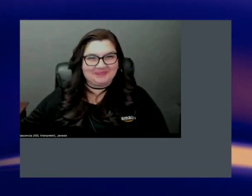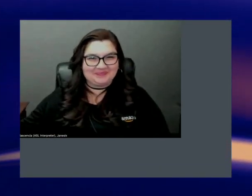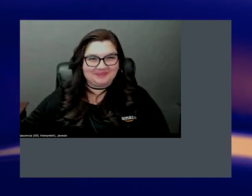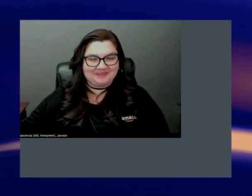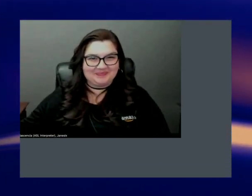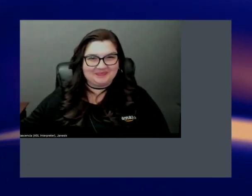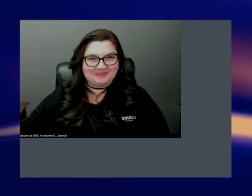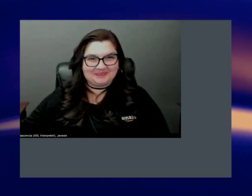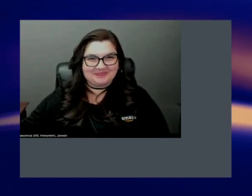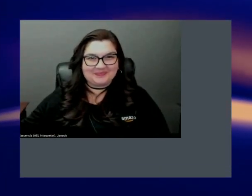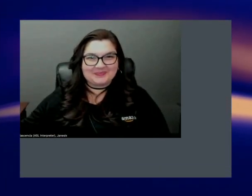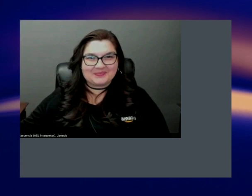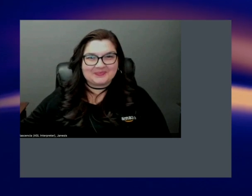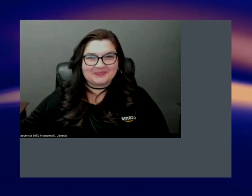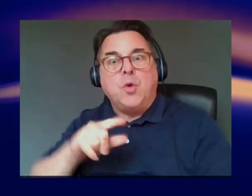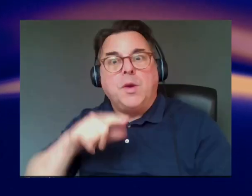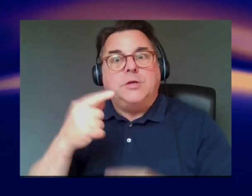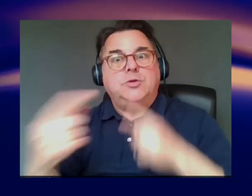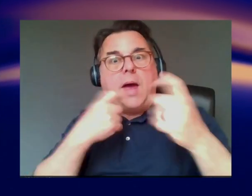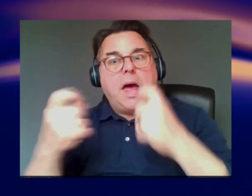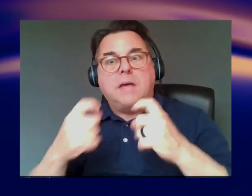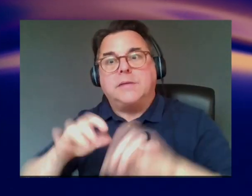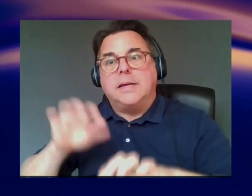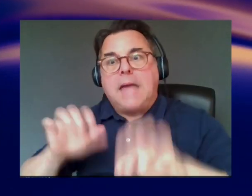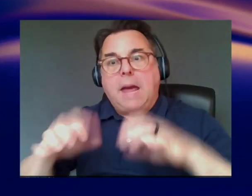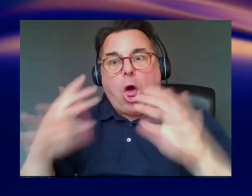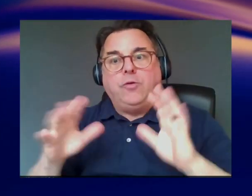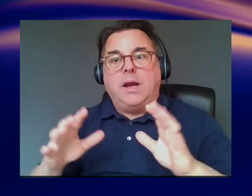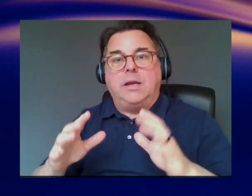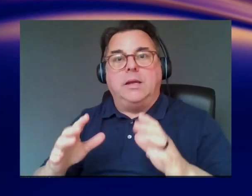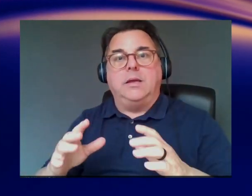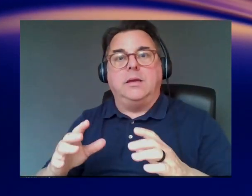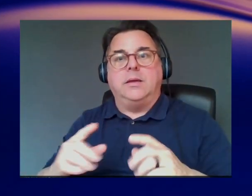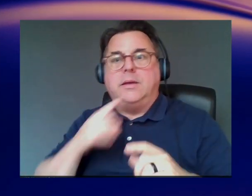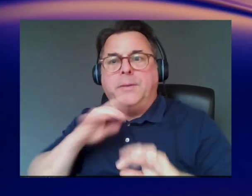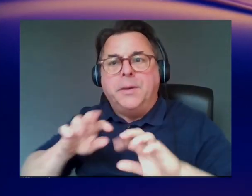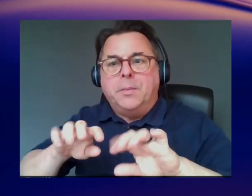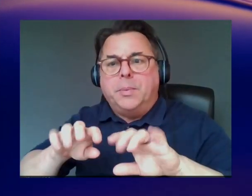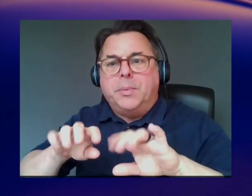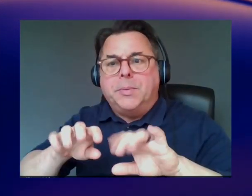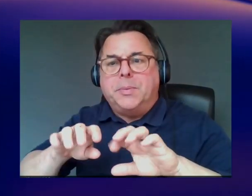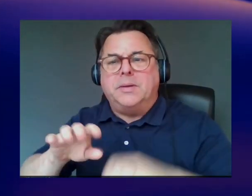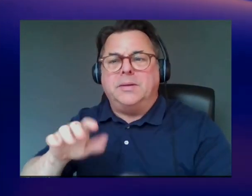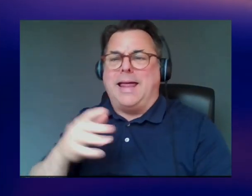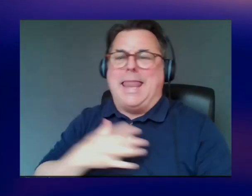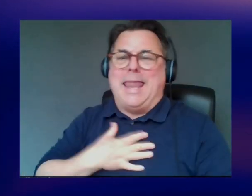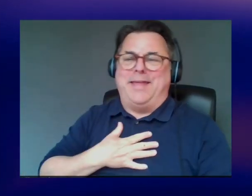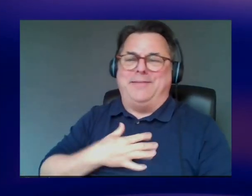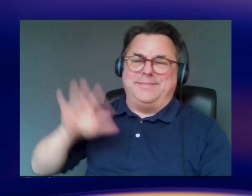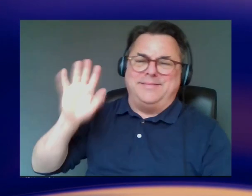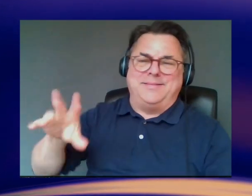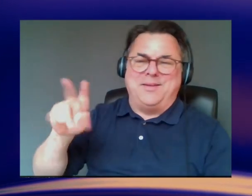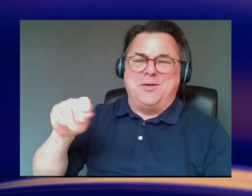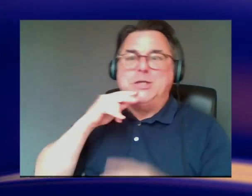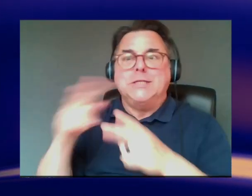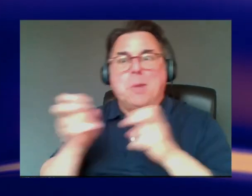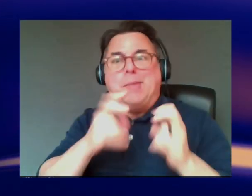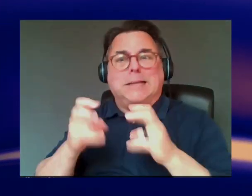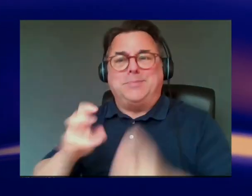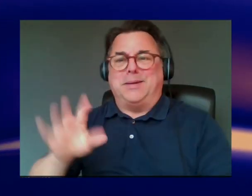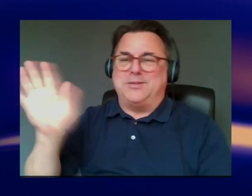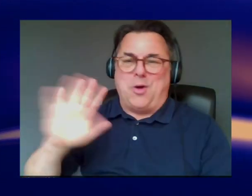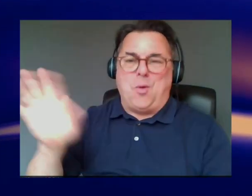questions pre-typed, paste them in the chat. But go ahead and type those questions in the chat, and we do have people who can help out and answer those for you. I